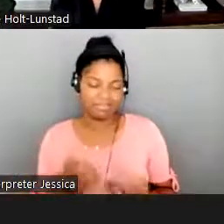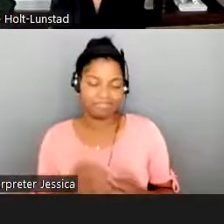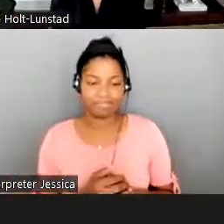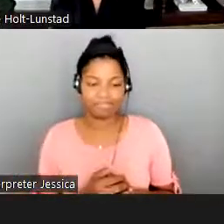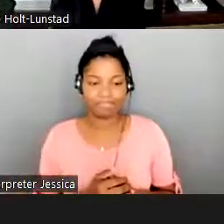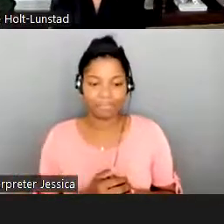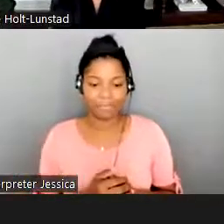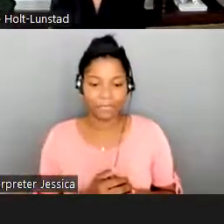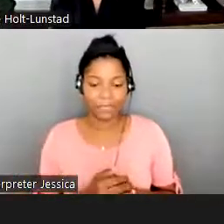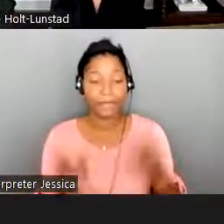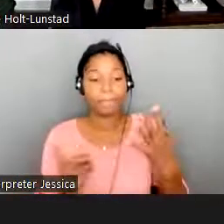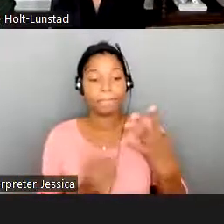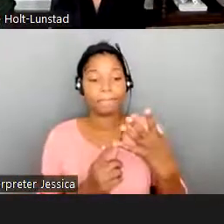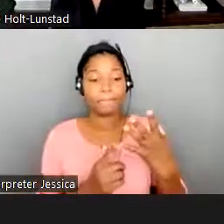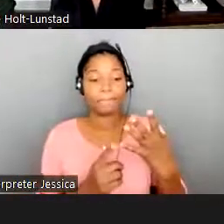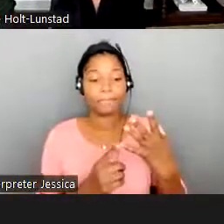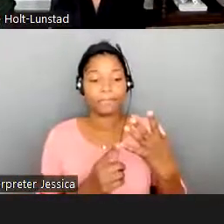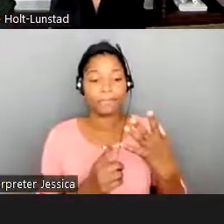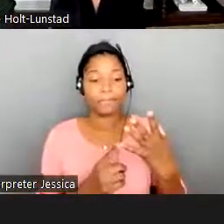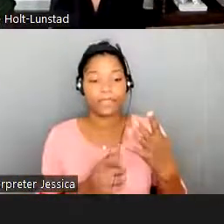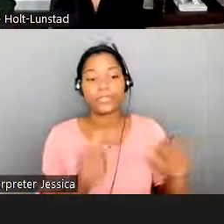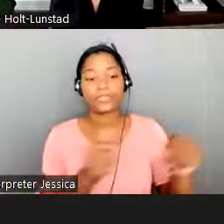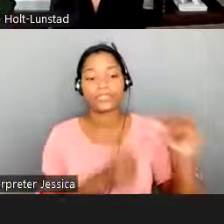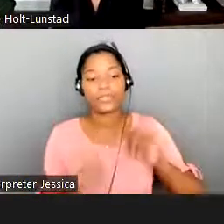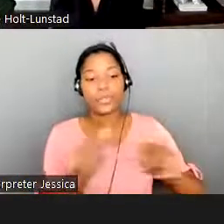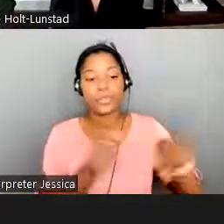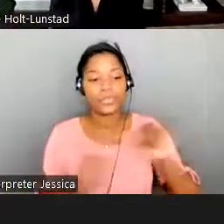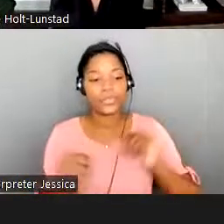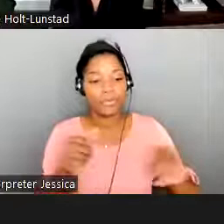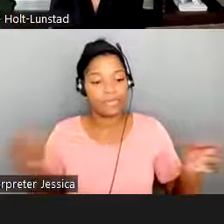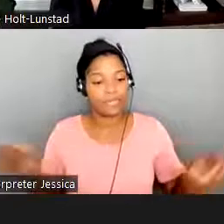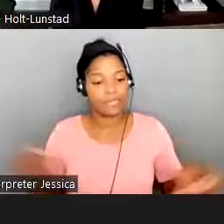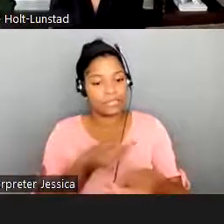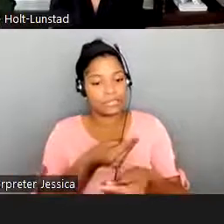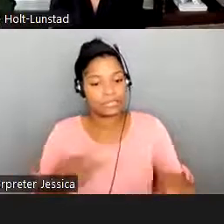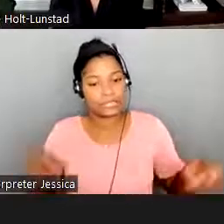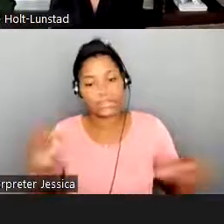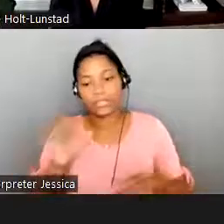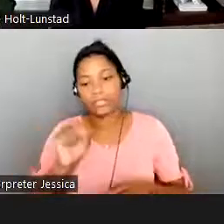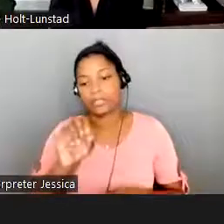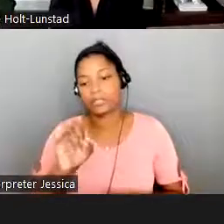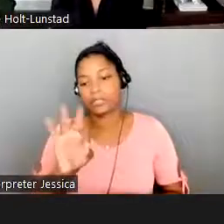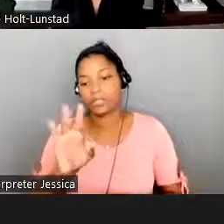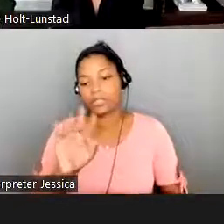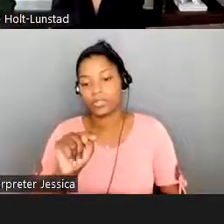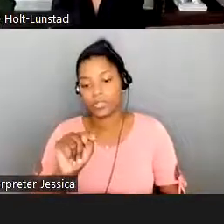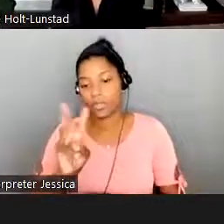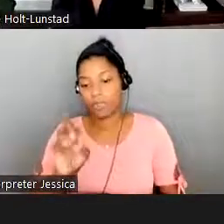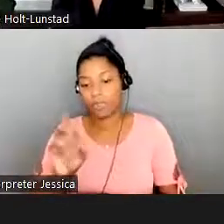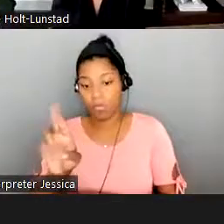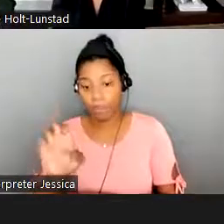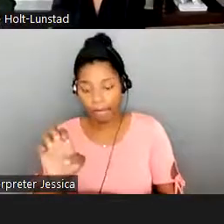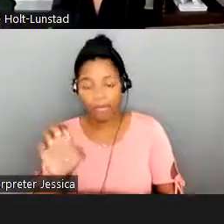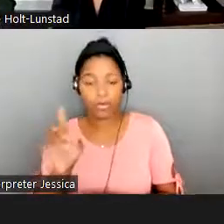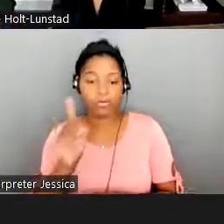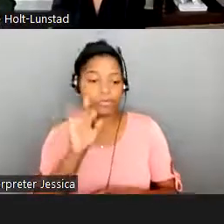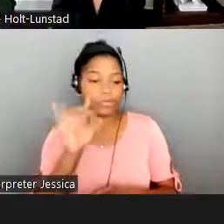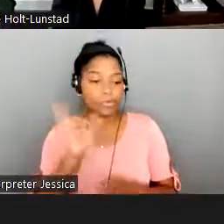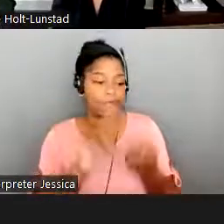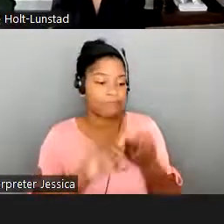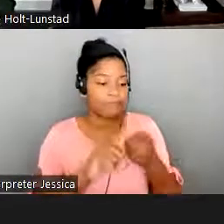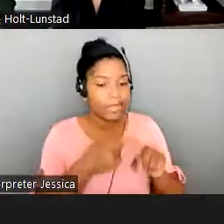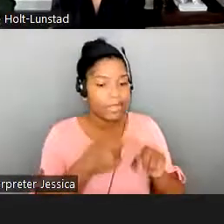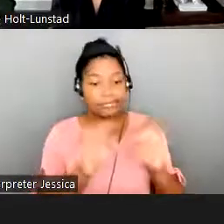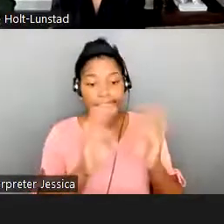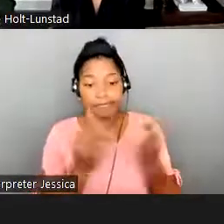And when it came to the social facilitation, which is facilitating interactions with friends or